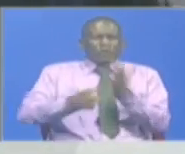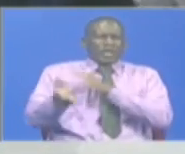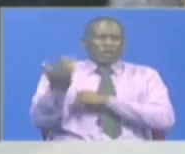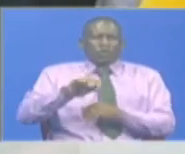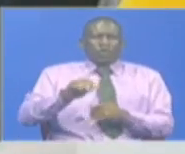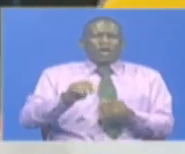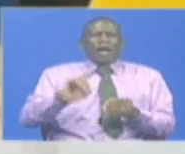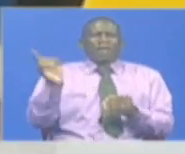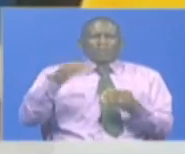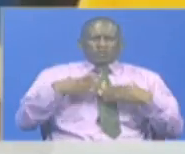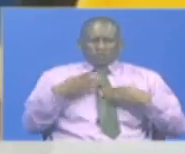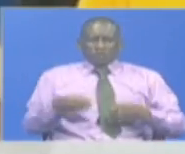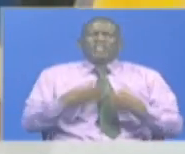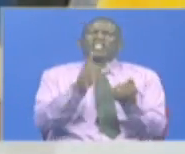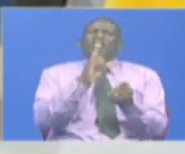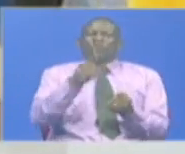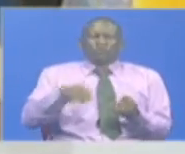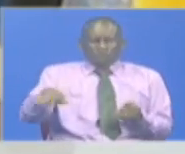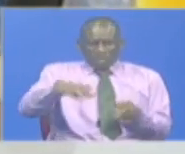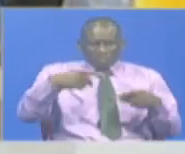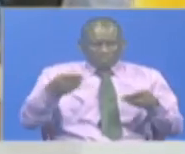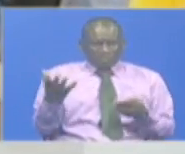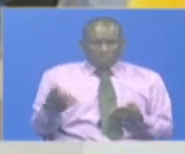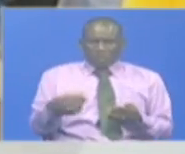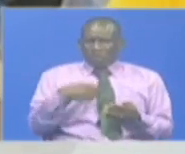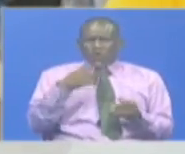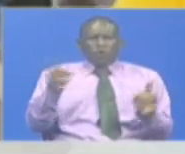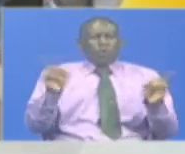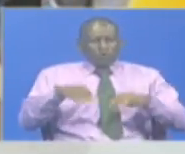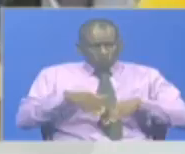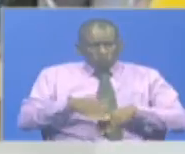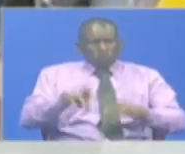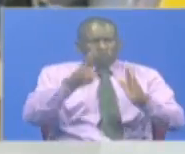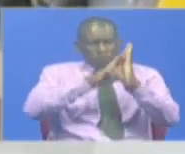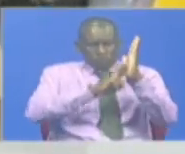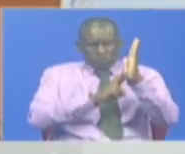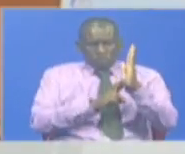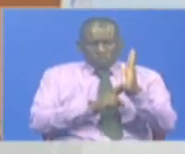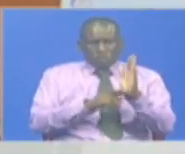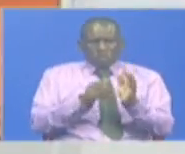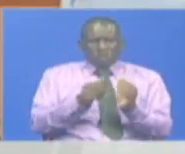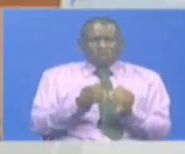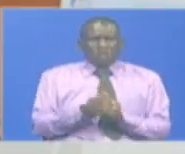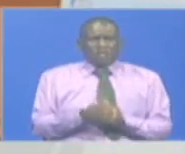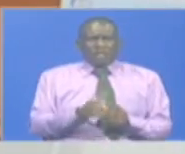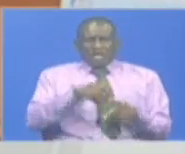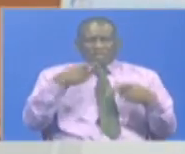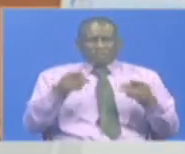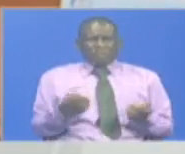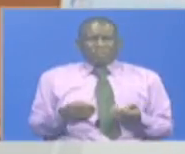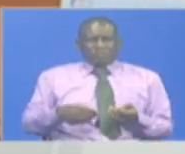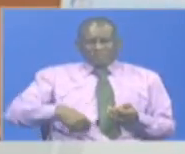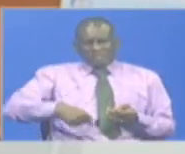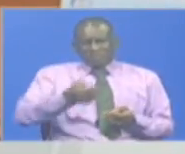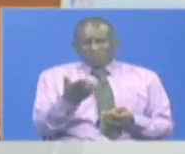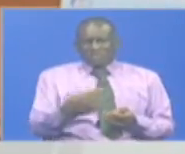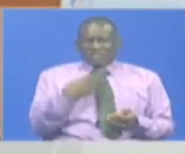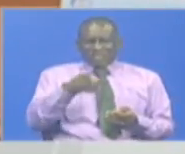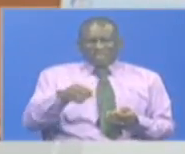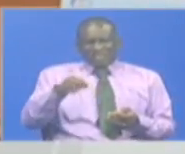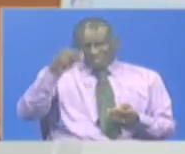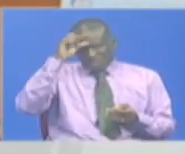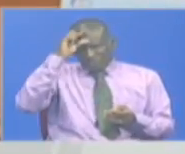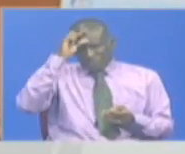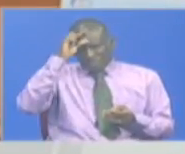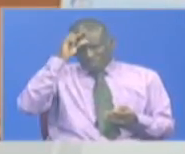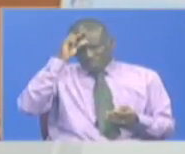sounded a stern warning to residents there who flouted the measures with reckless abandon. Wengine wanapuzia, wanasema hii ni government scam, hakuna kitu